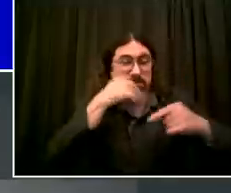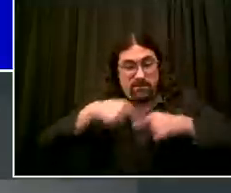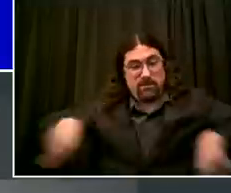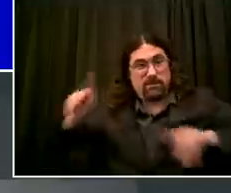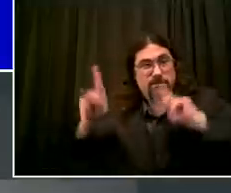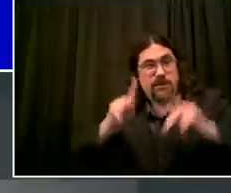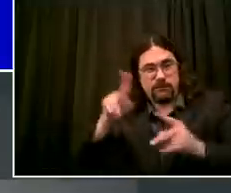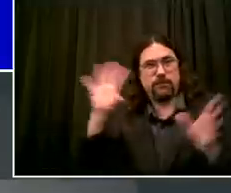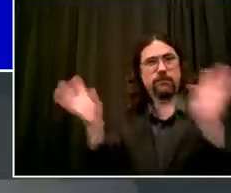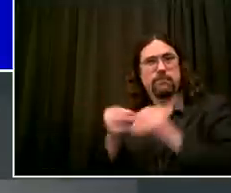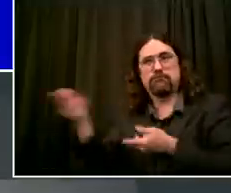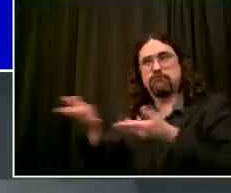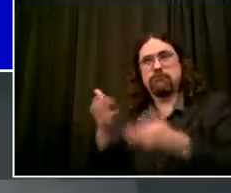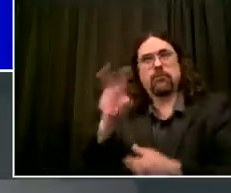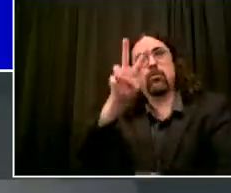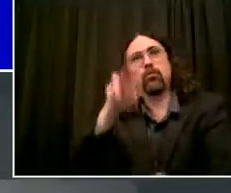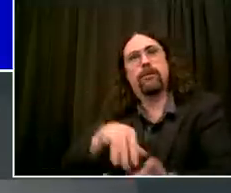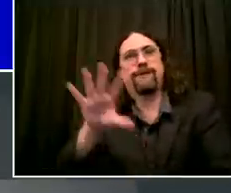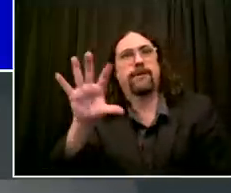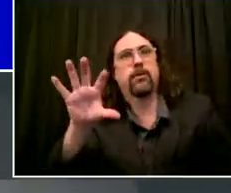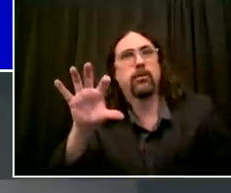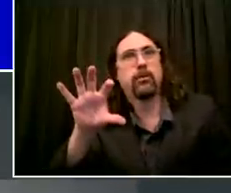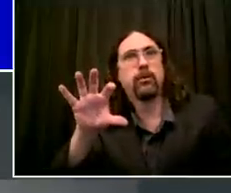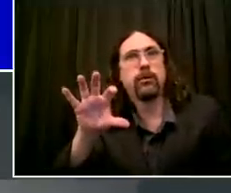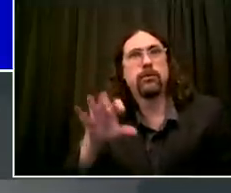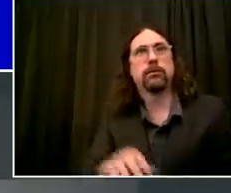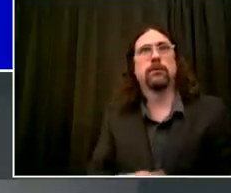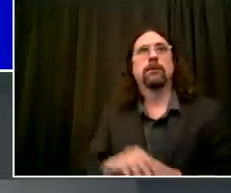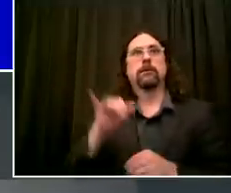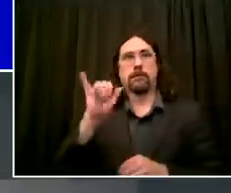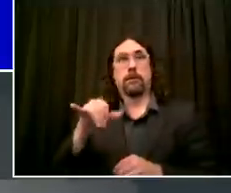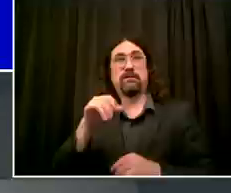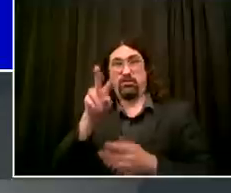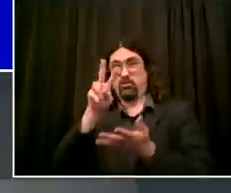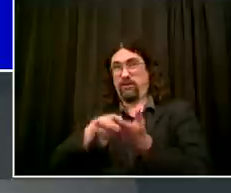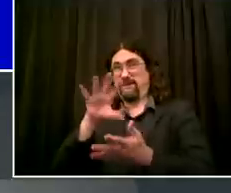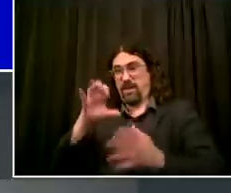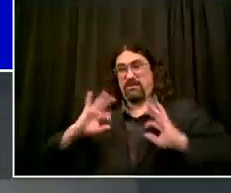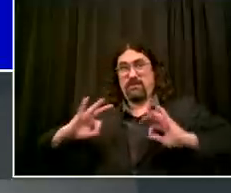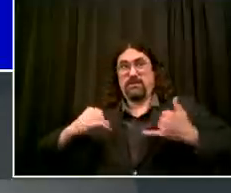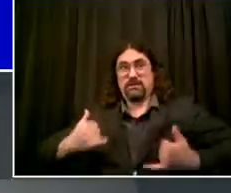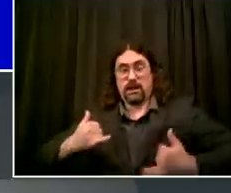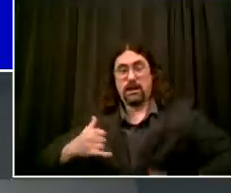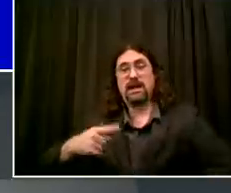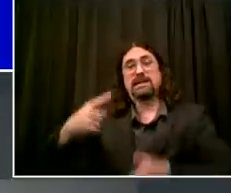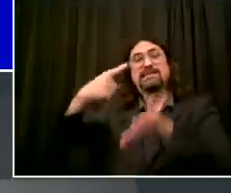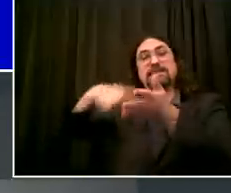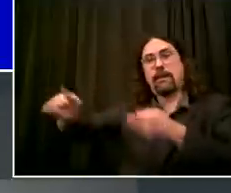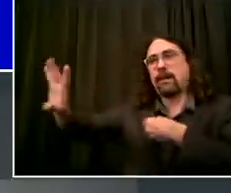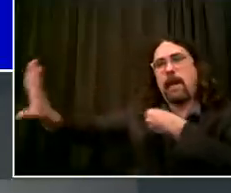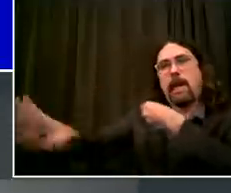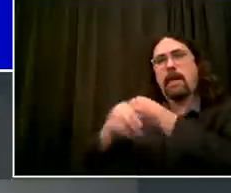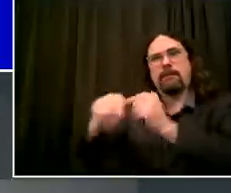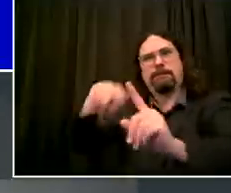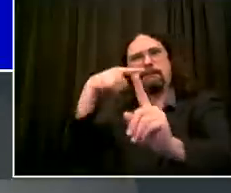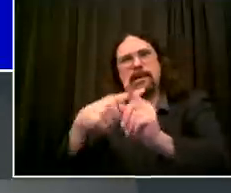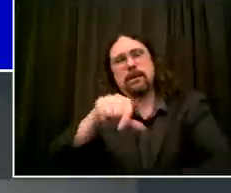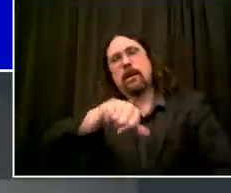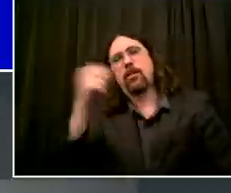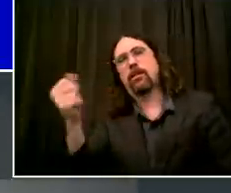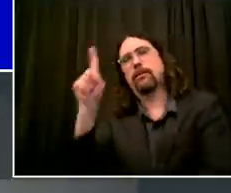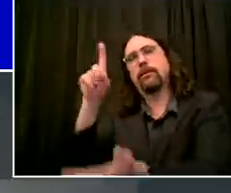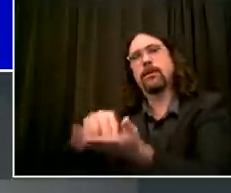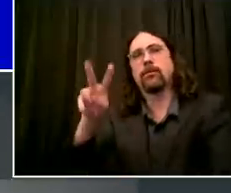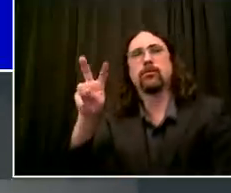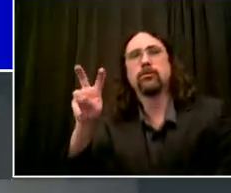another 1,200. So this number is growing all the time. I've said we are prepared to get to as many as